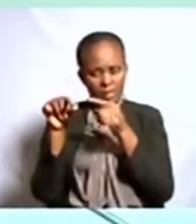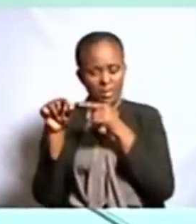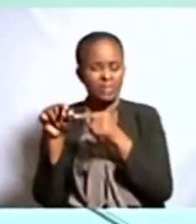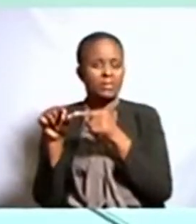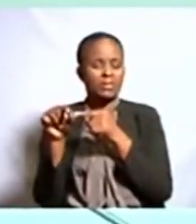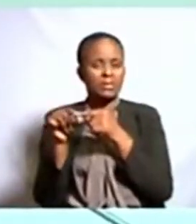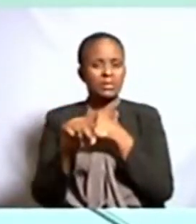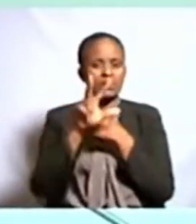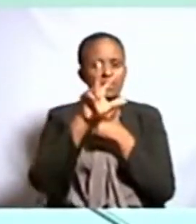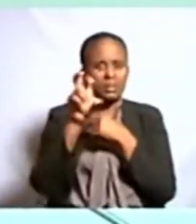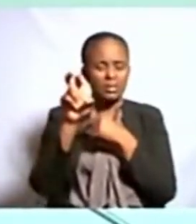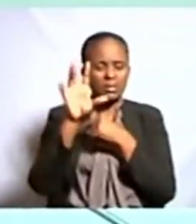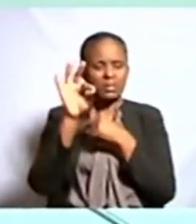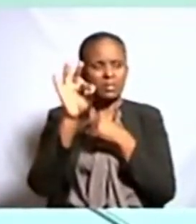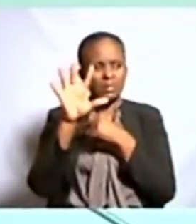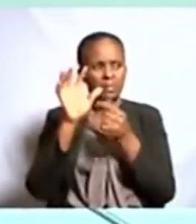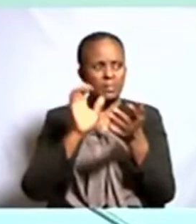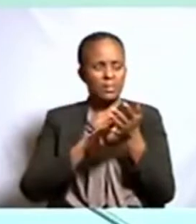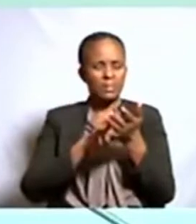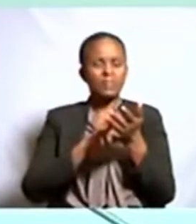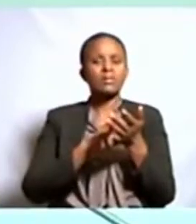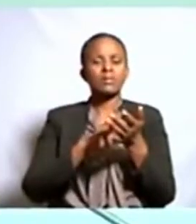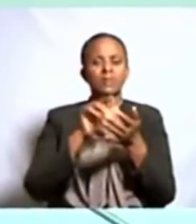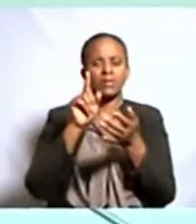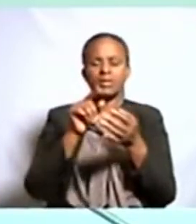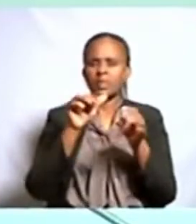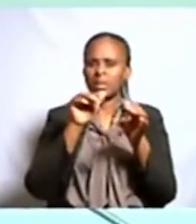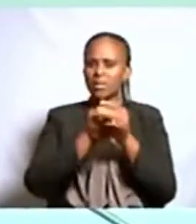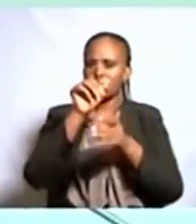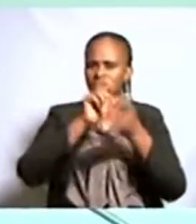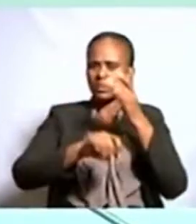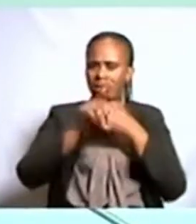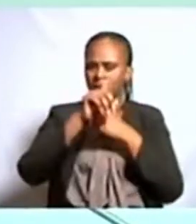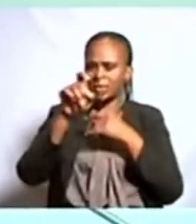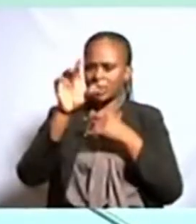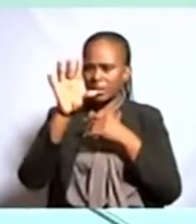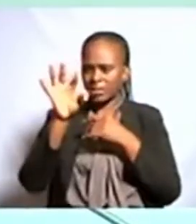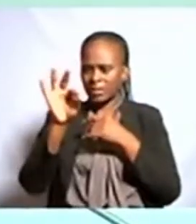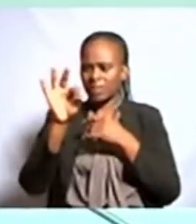of 395,000 kwacha at a unit price of